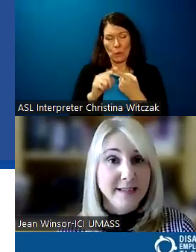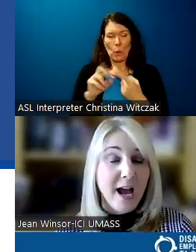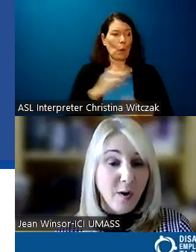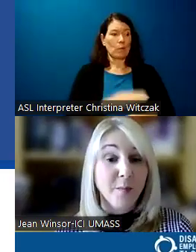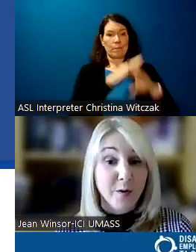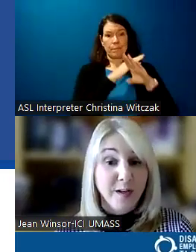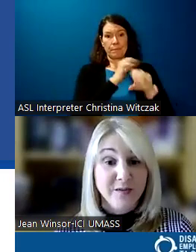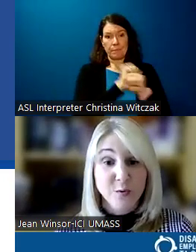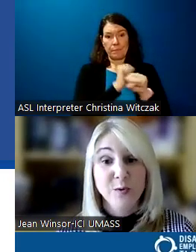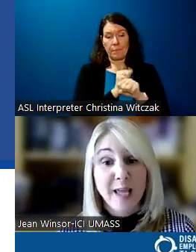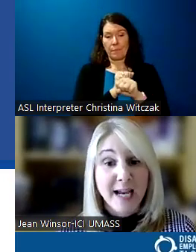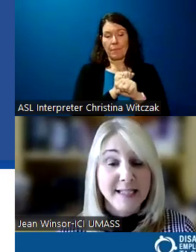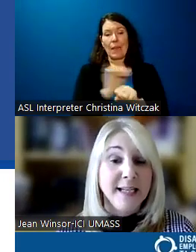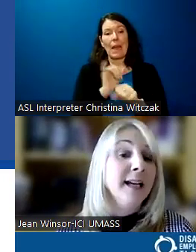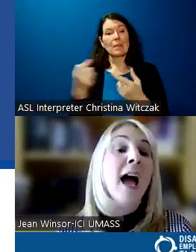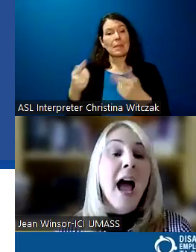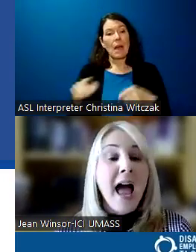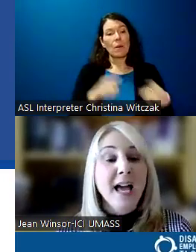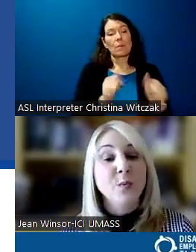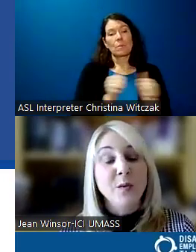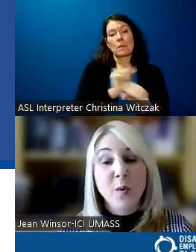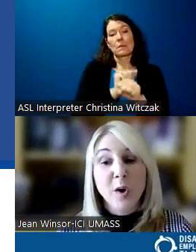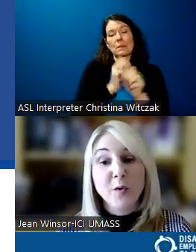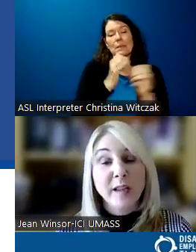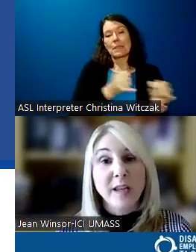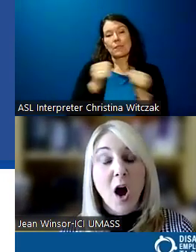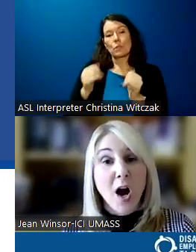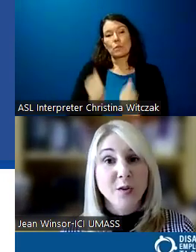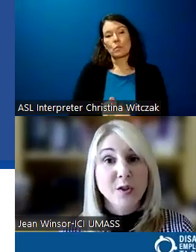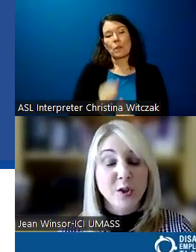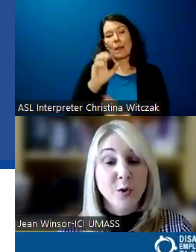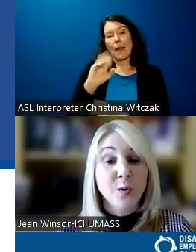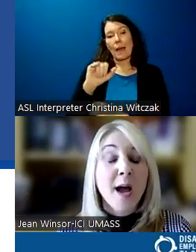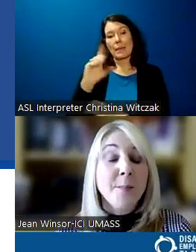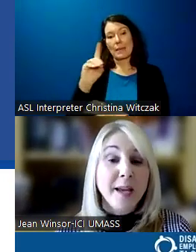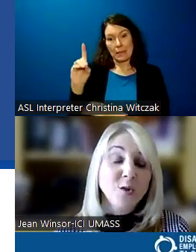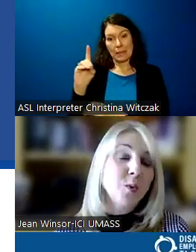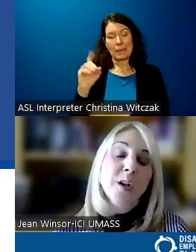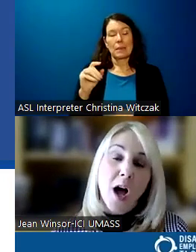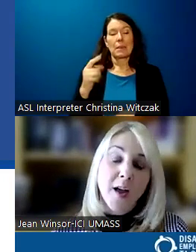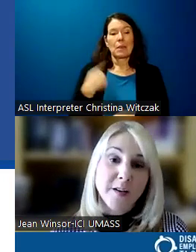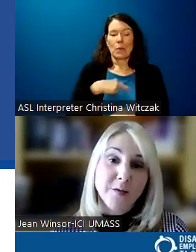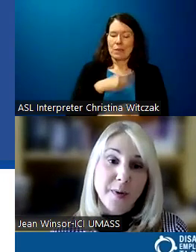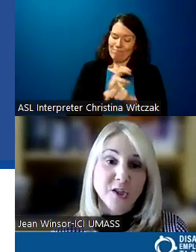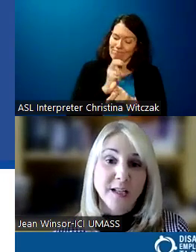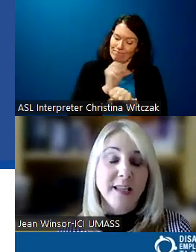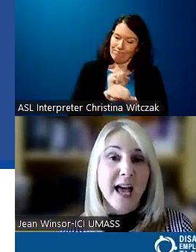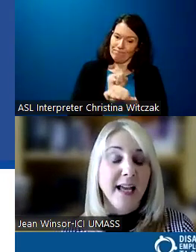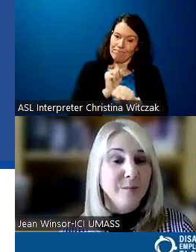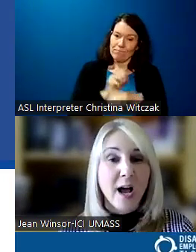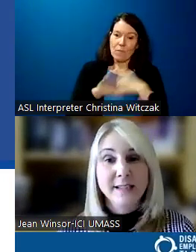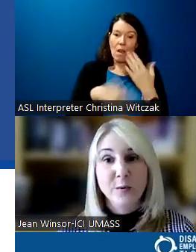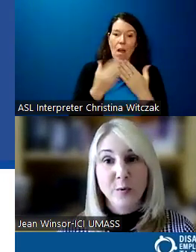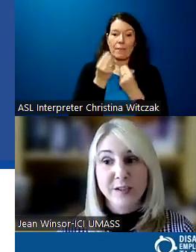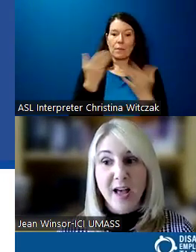employment as an outcome for individuals with IDD. And we work really hard to make sure that all of the information that